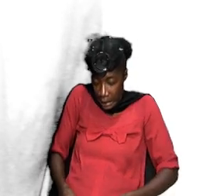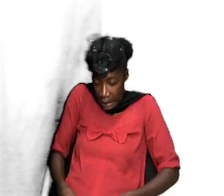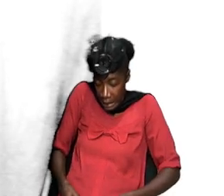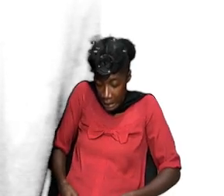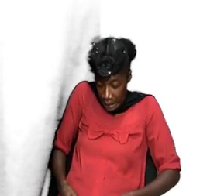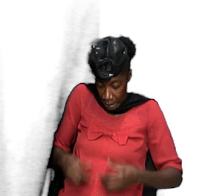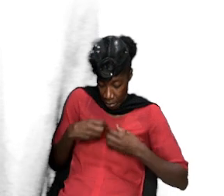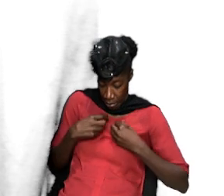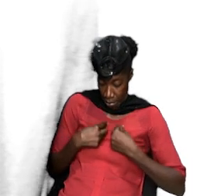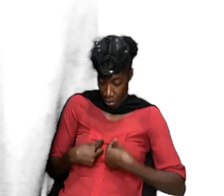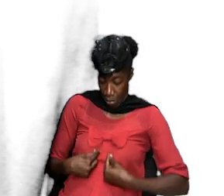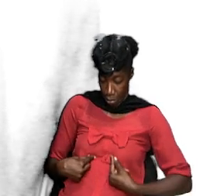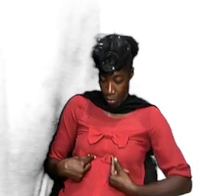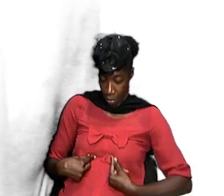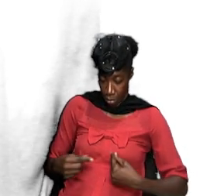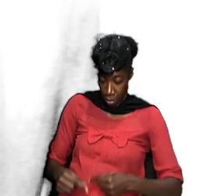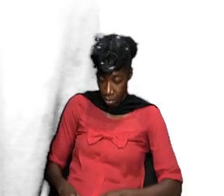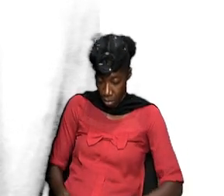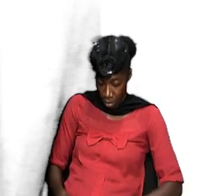And you don't want to be